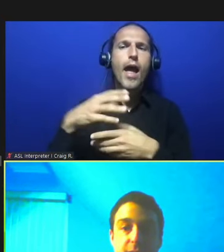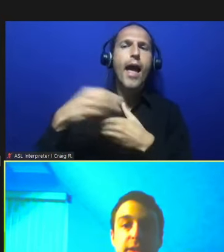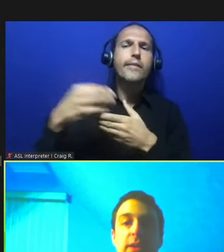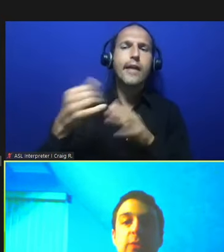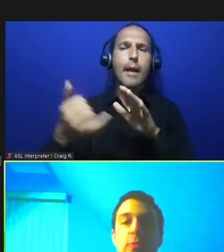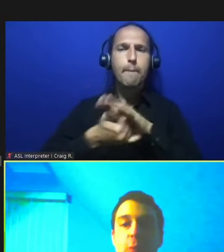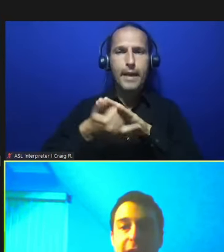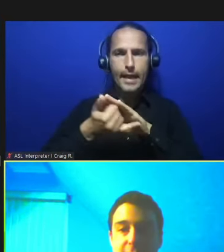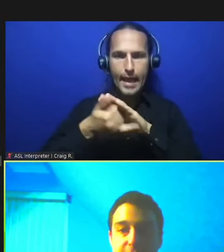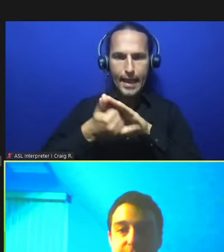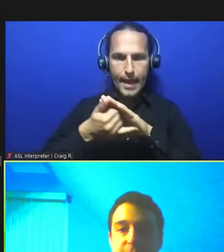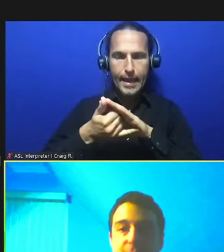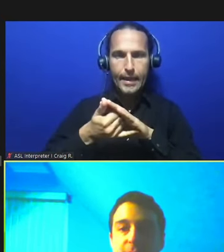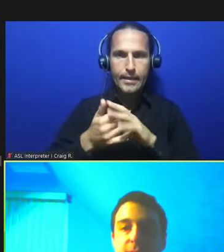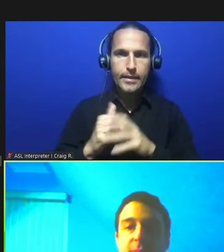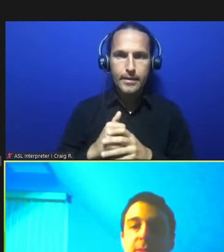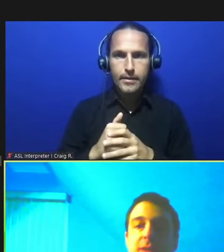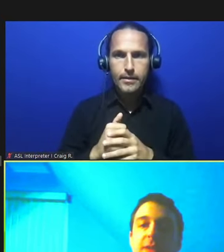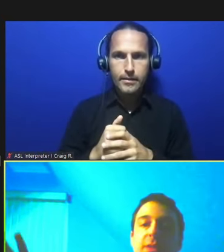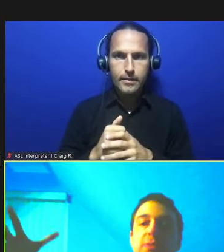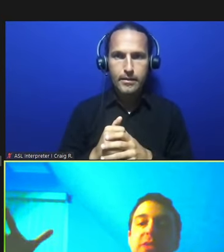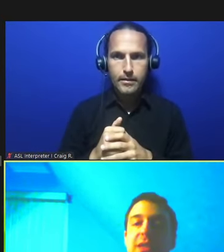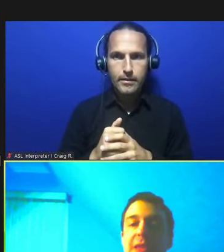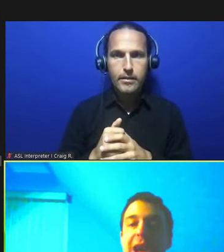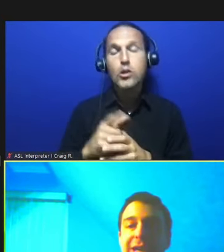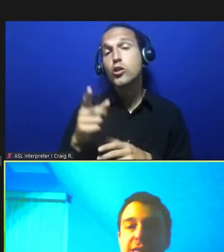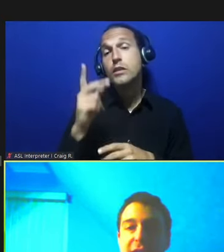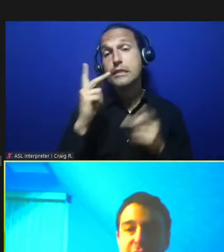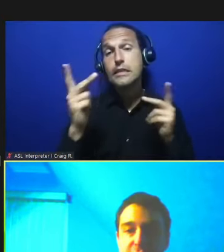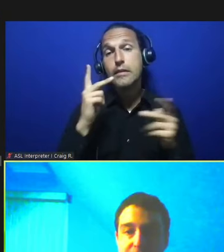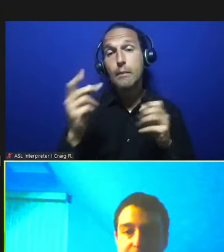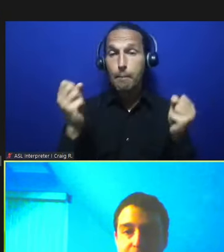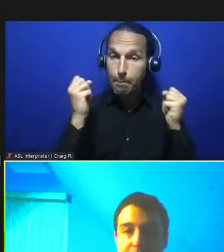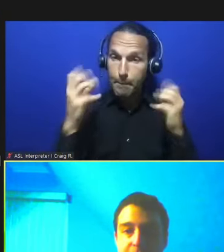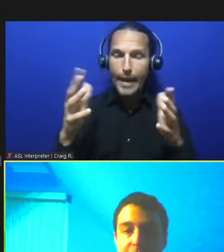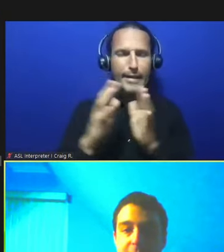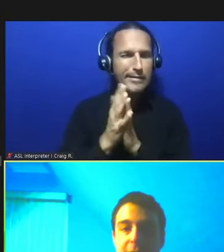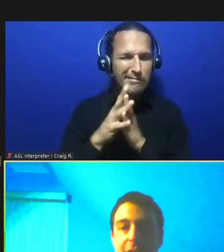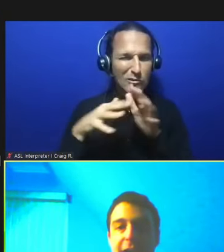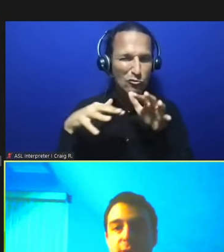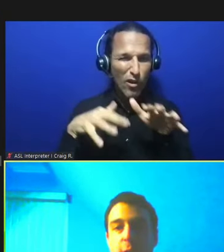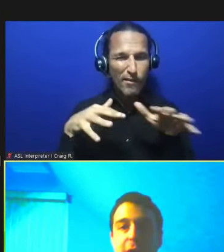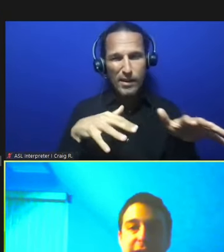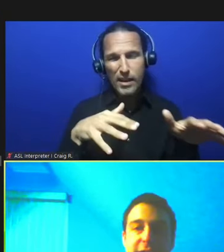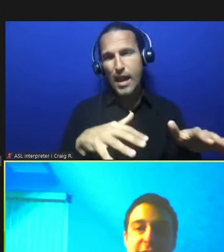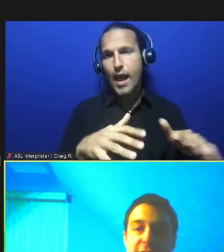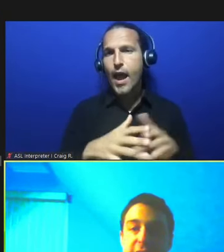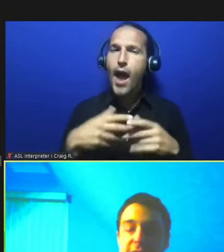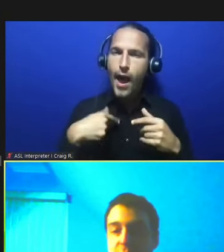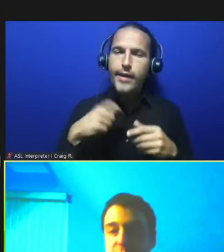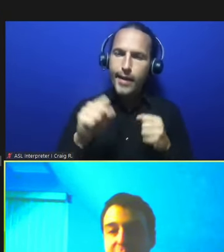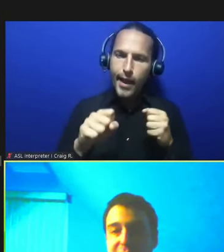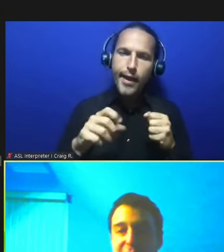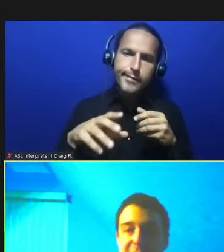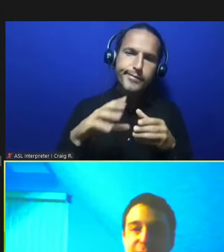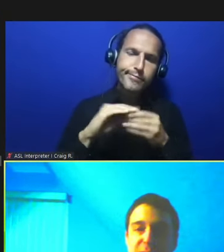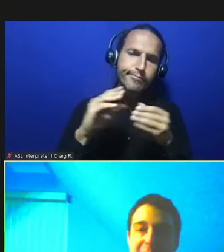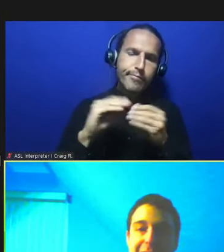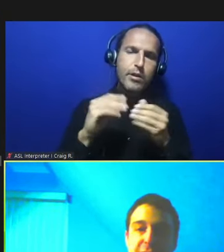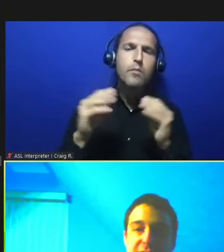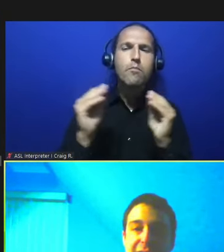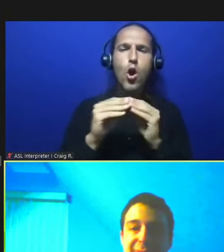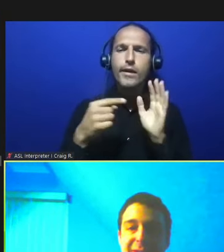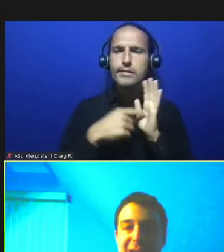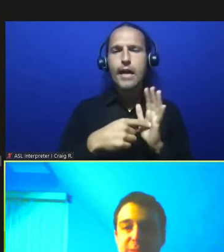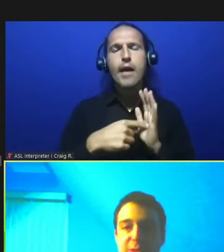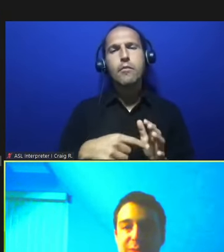Manhattan, where you see a lot of congestion. I can go on and on and on numerous examples, but